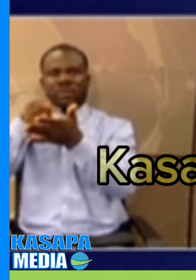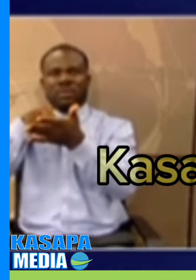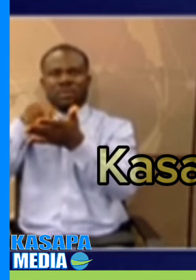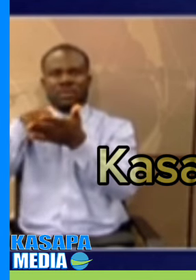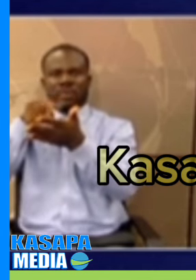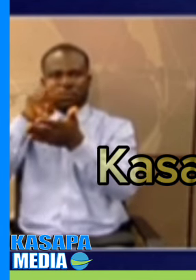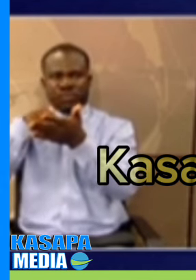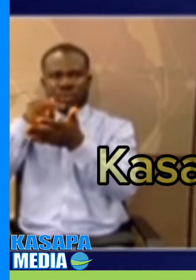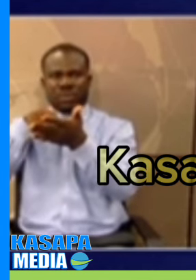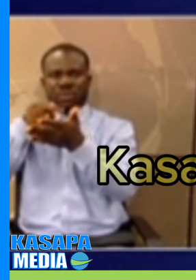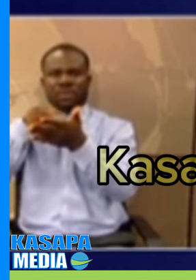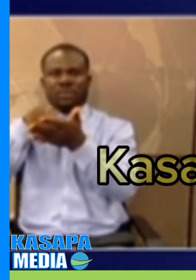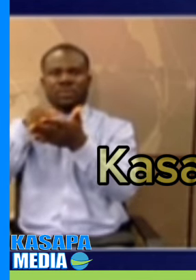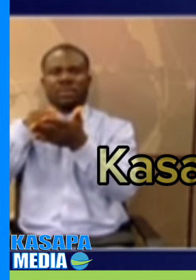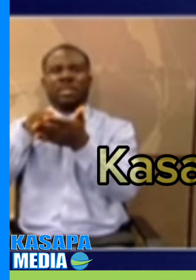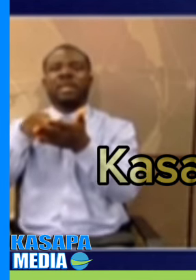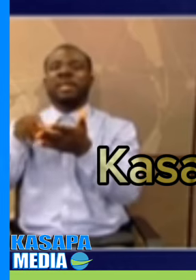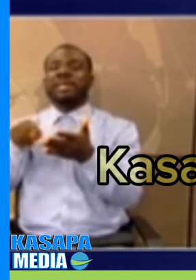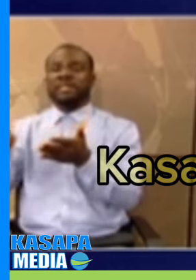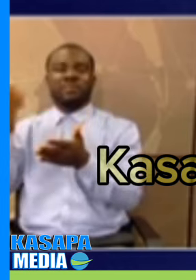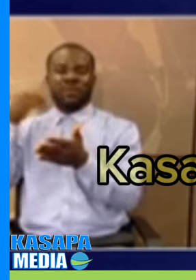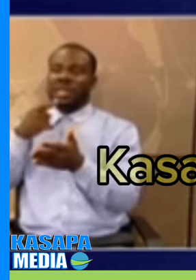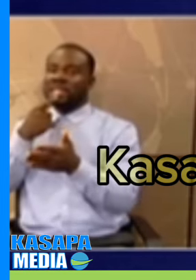far better than those in the United States.